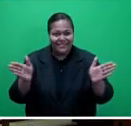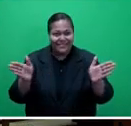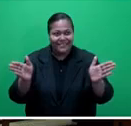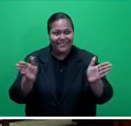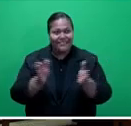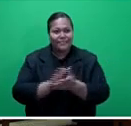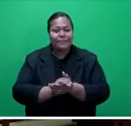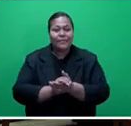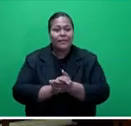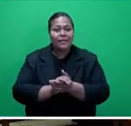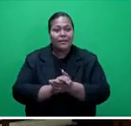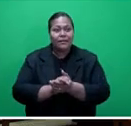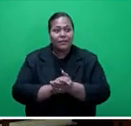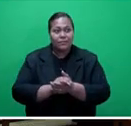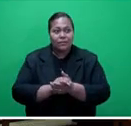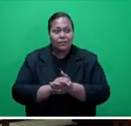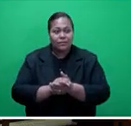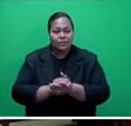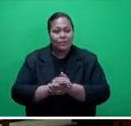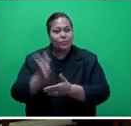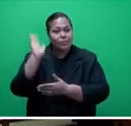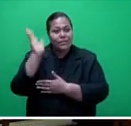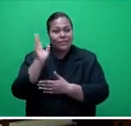Presentation of papers and certain documents.